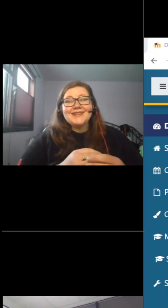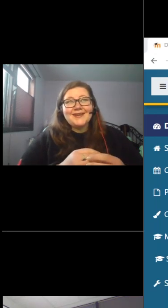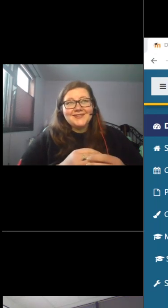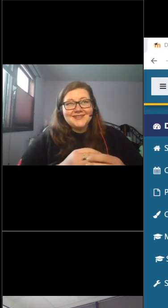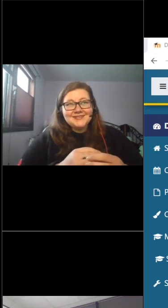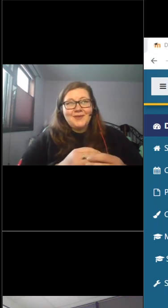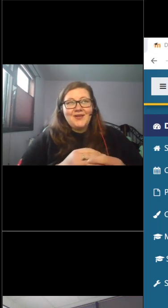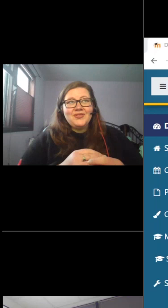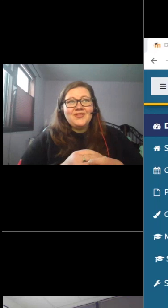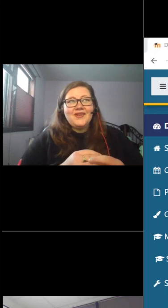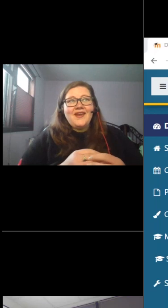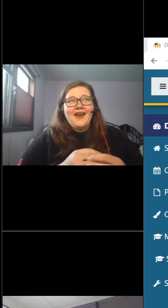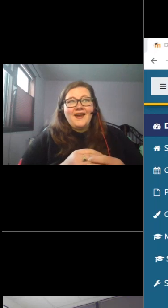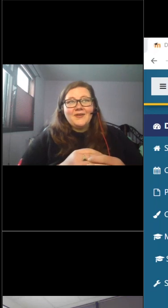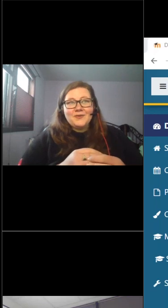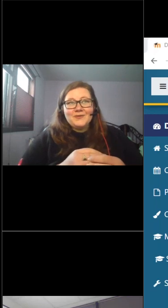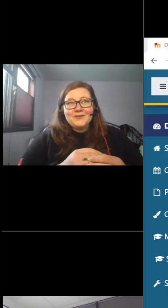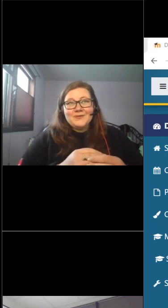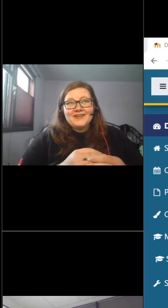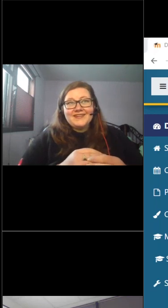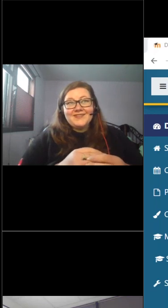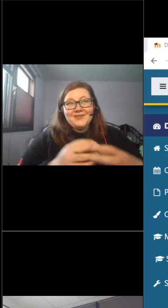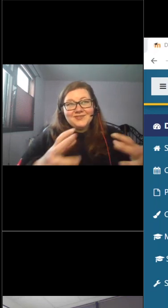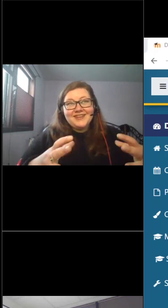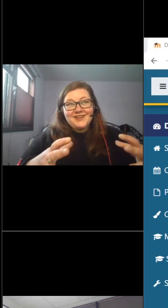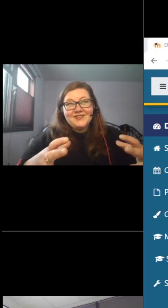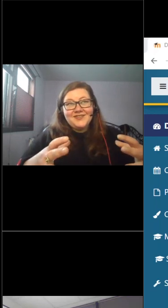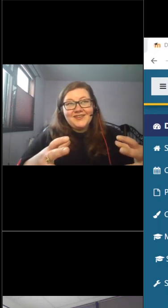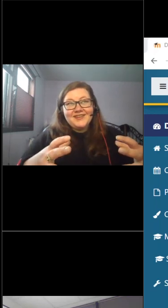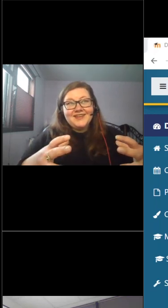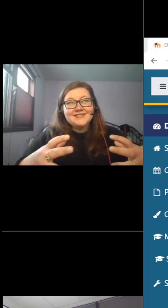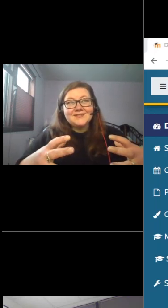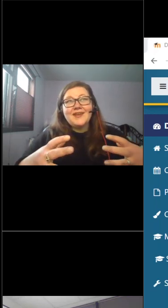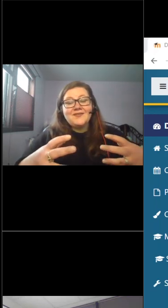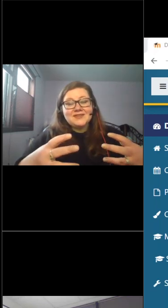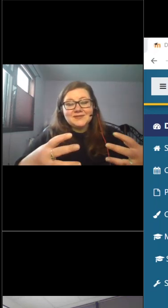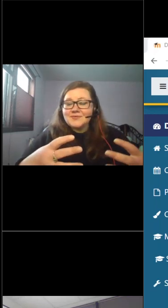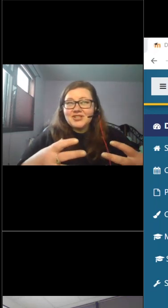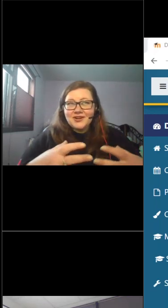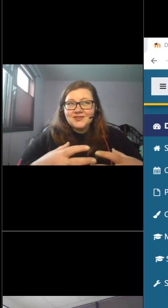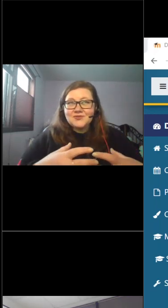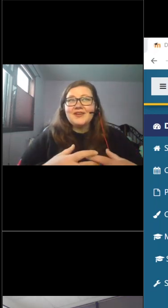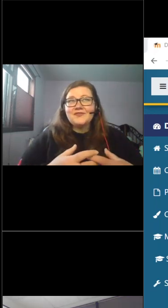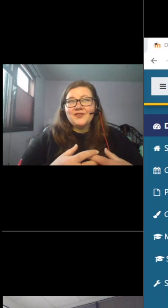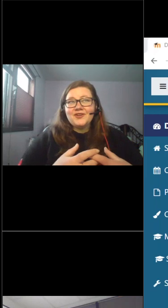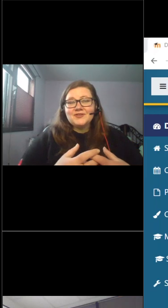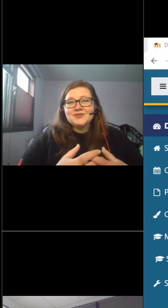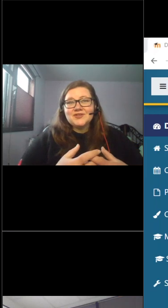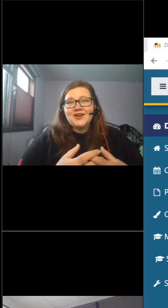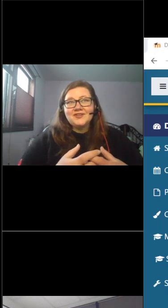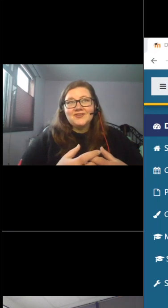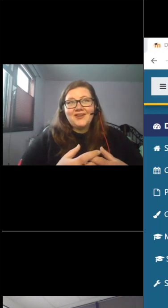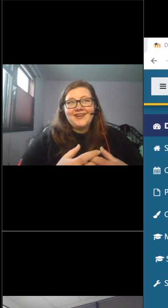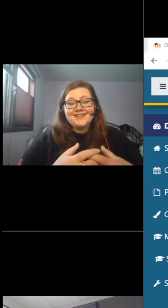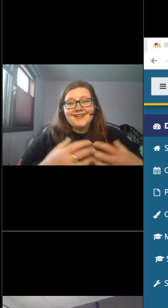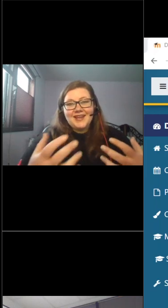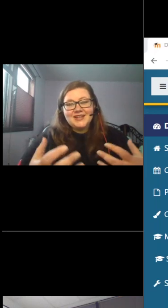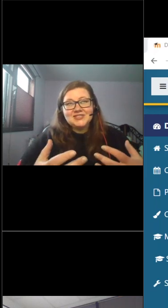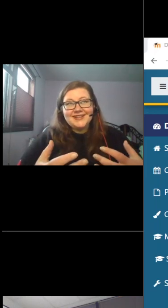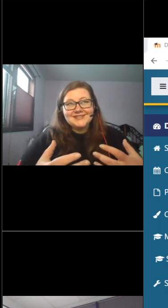later this month. And we will be holding kind of a having some materials ready for you so that you